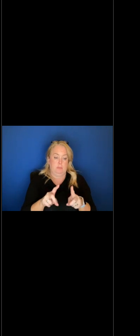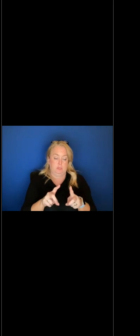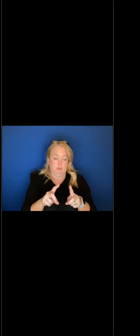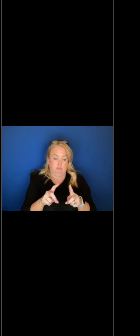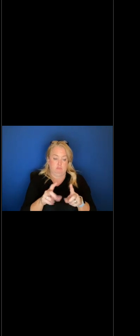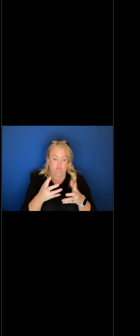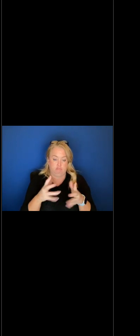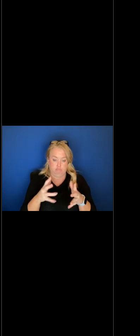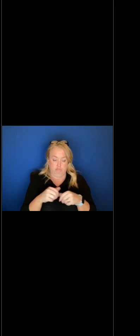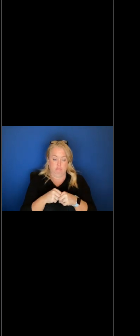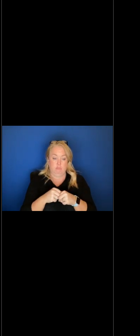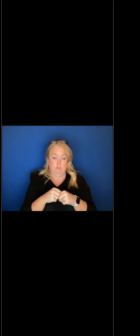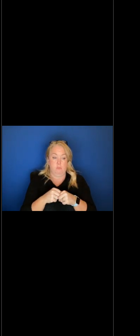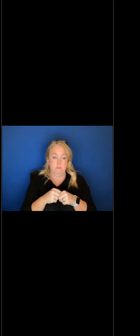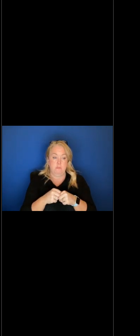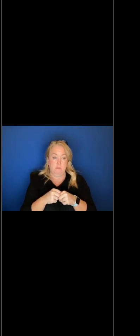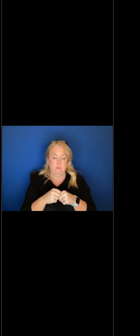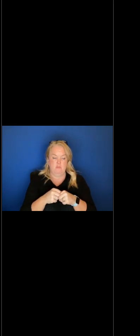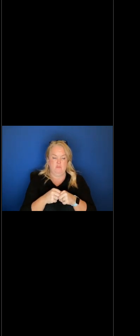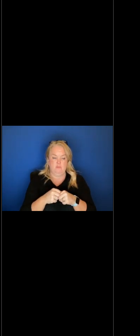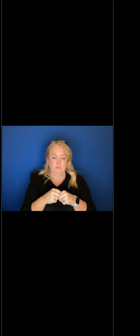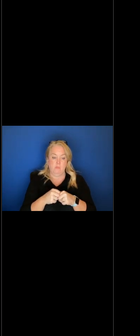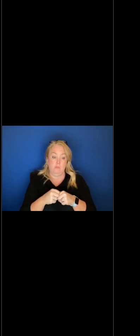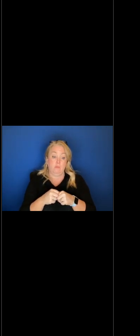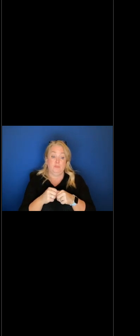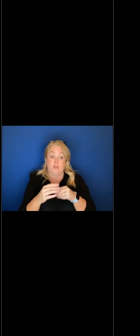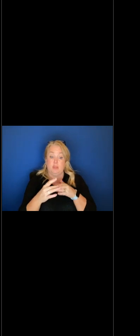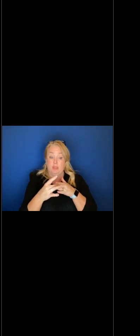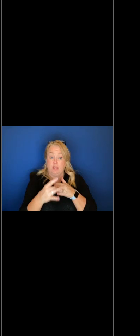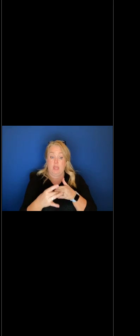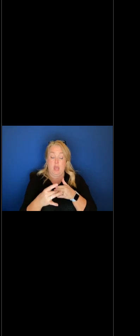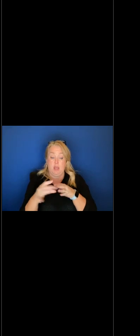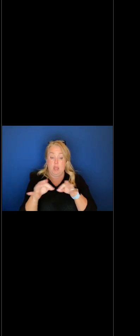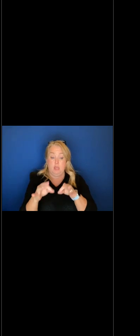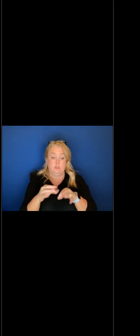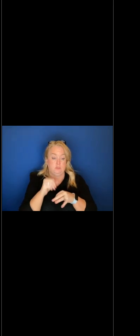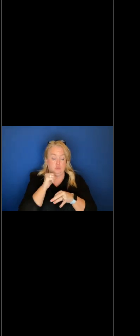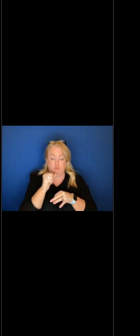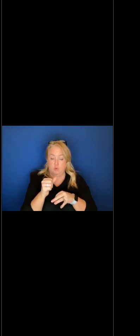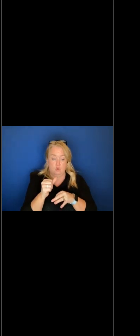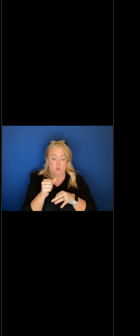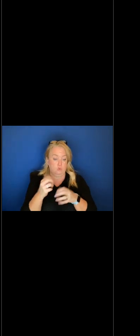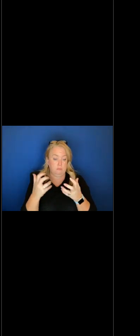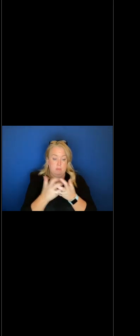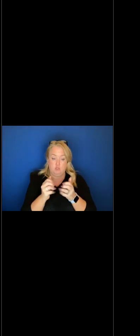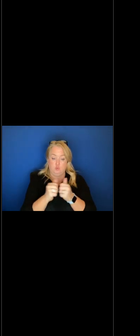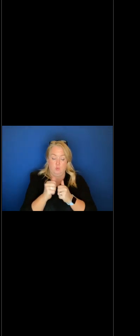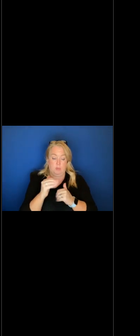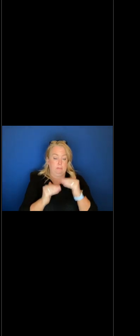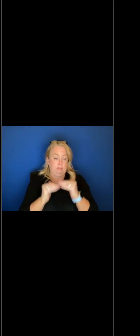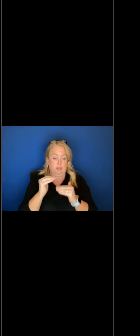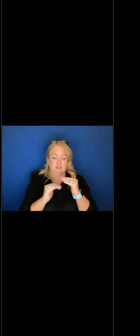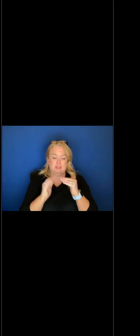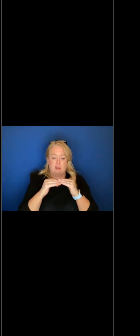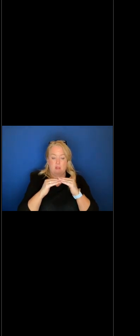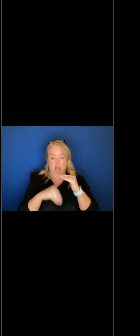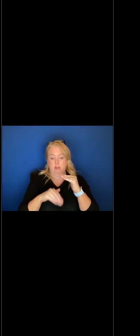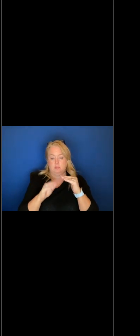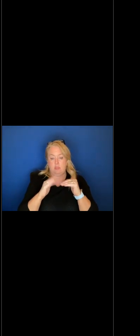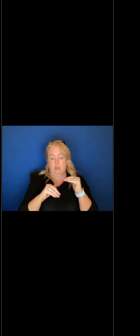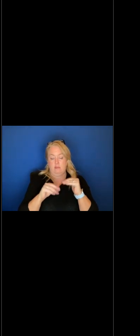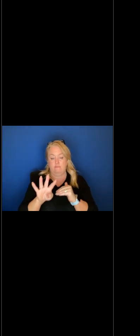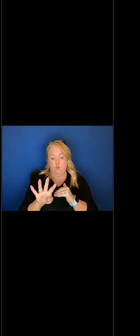practice has occurred. The guidelines do not apply to buildings with less